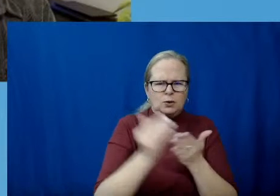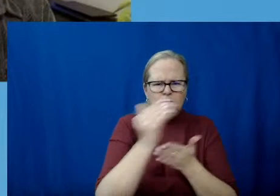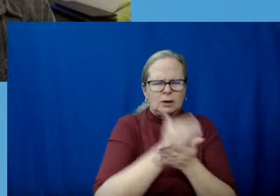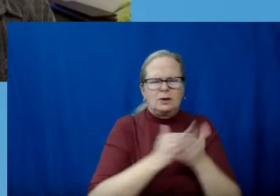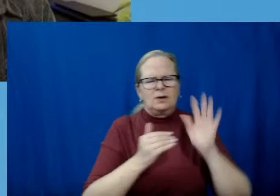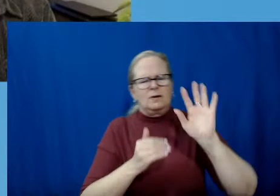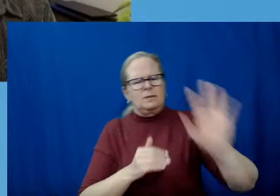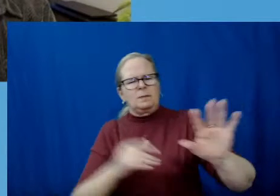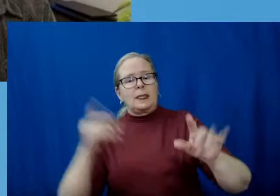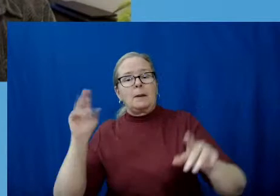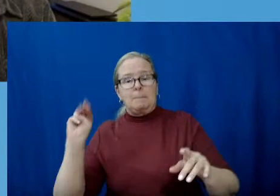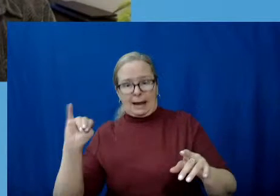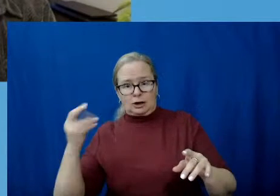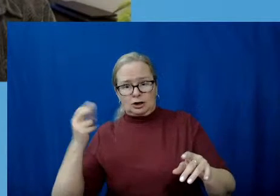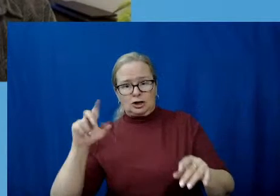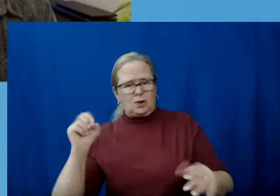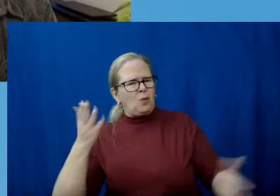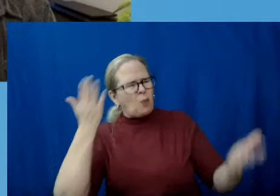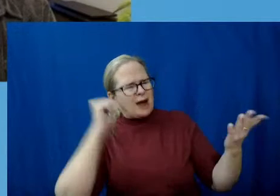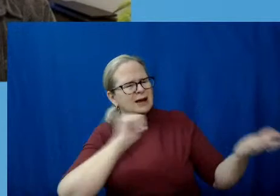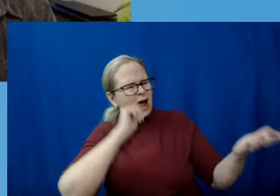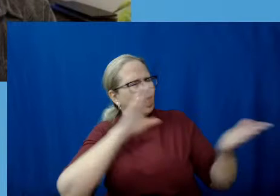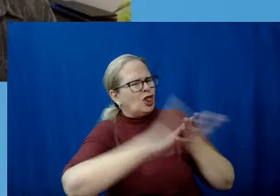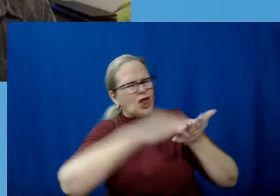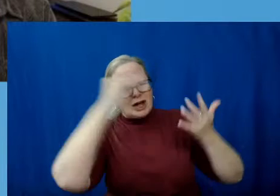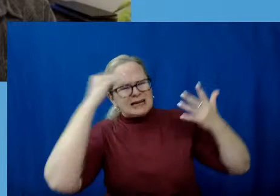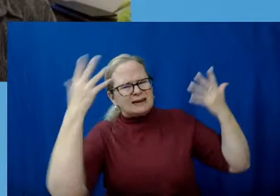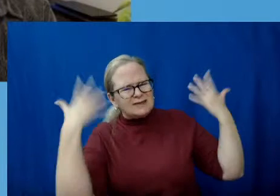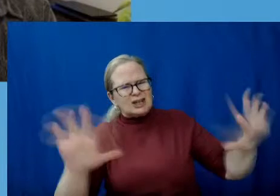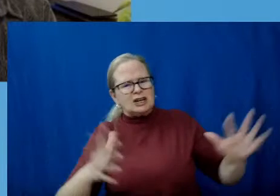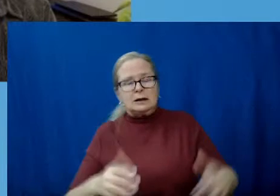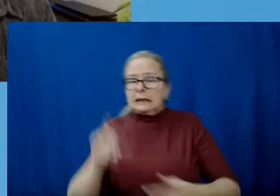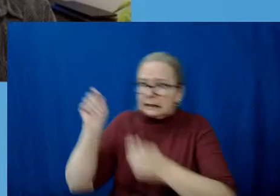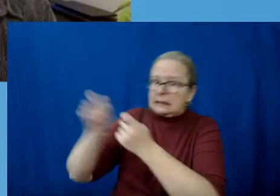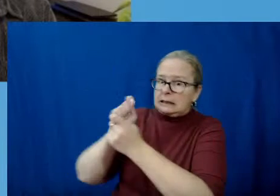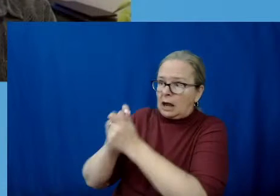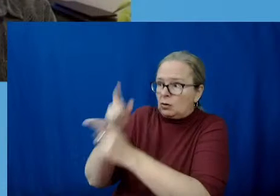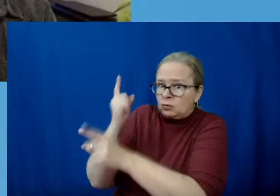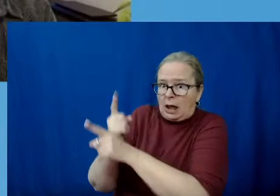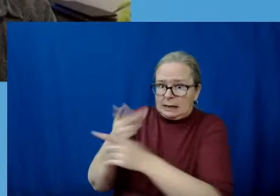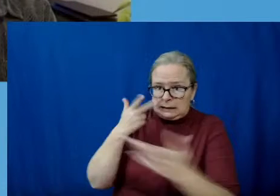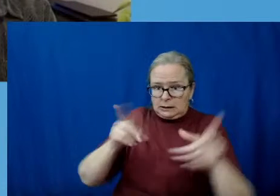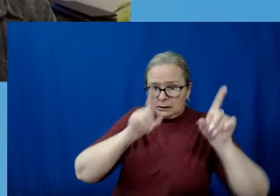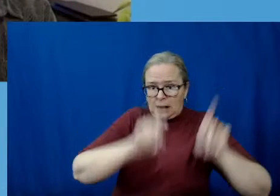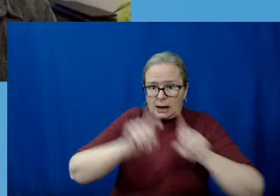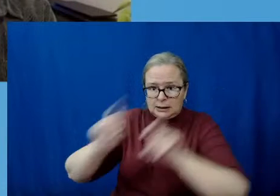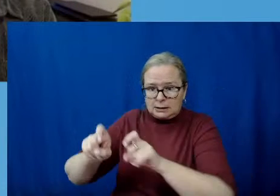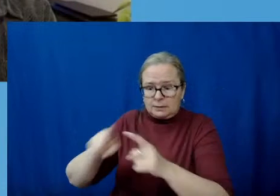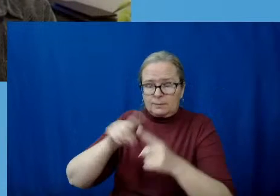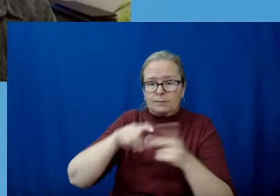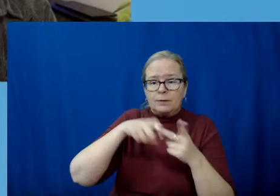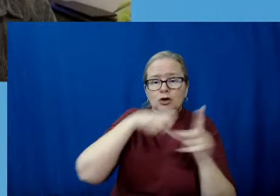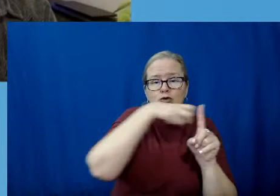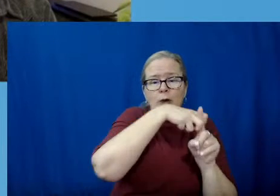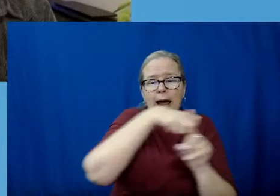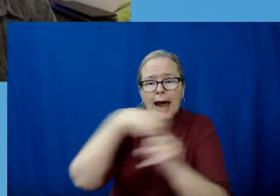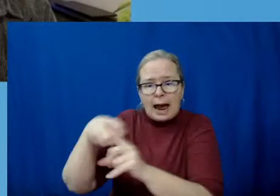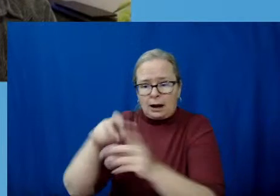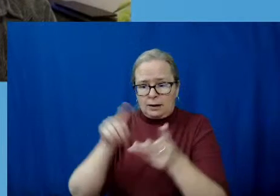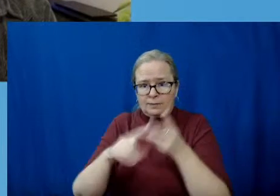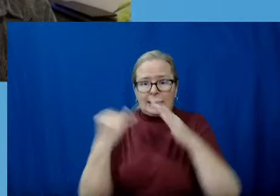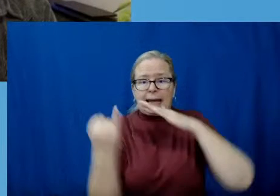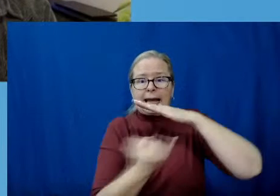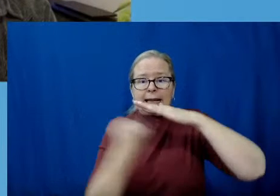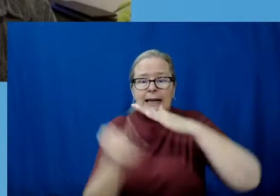and isolating. I know we have the wastewater data, but we did have some of that in the summer beforehand. And we are in